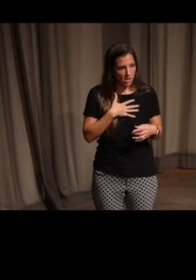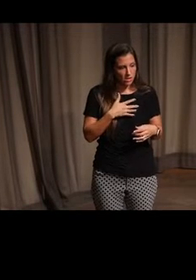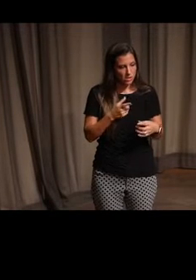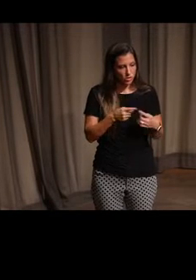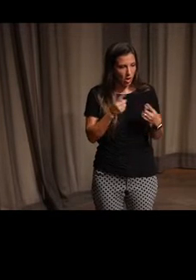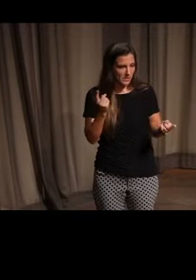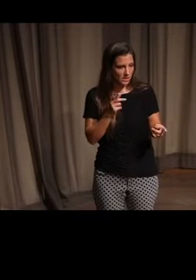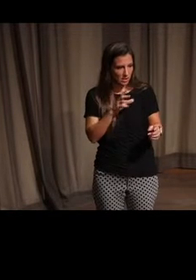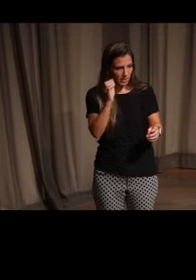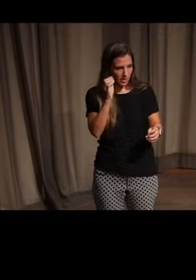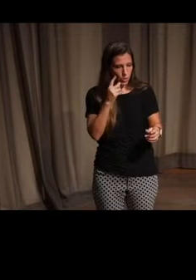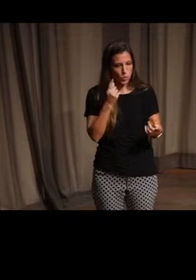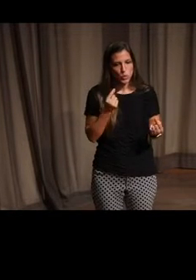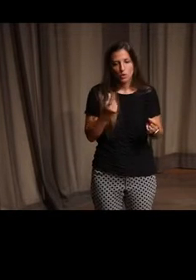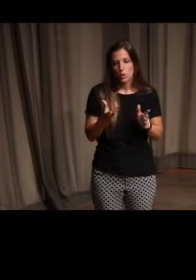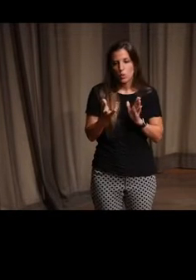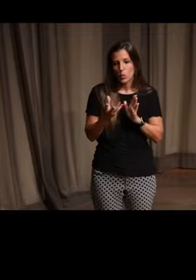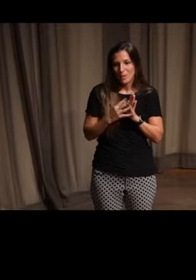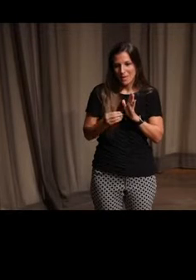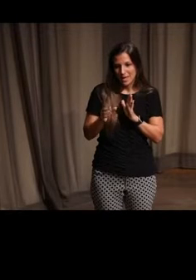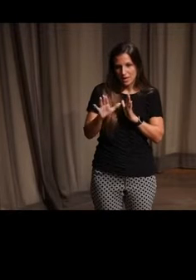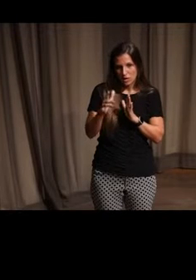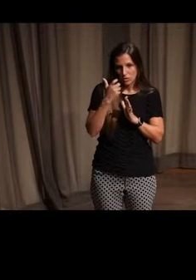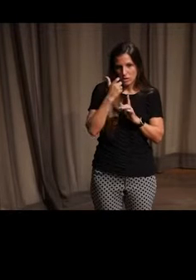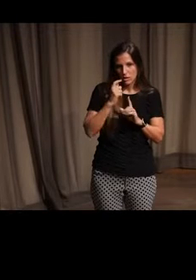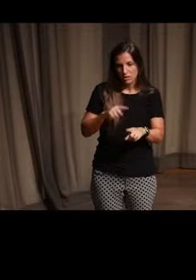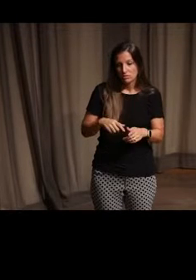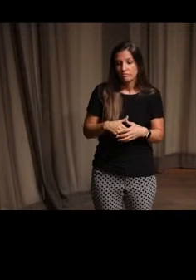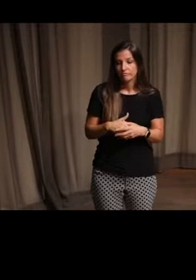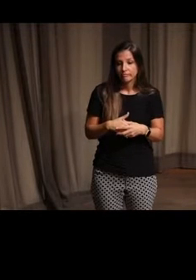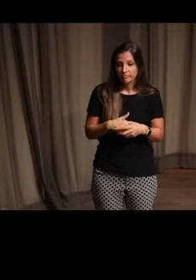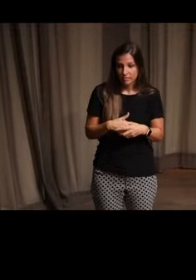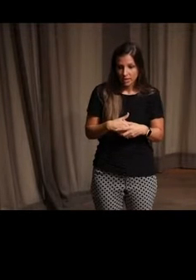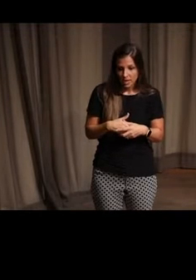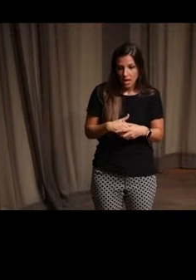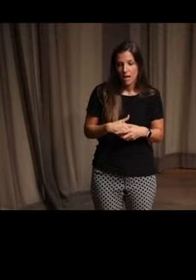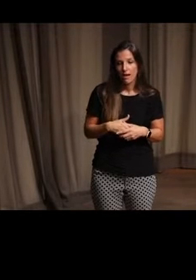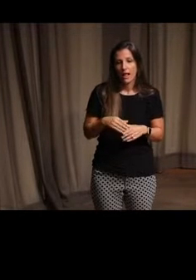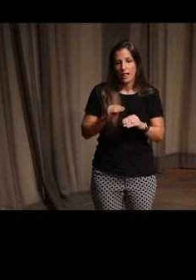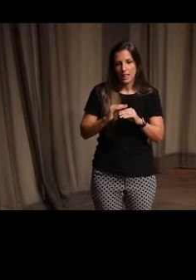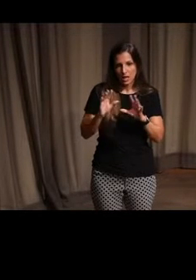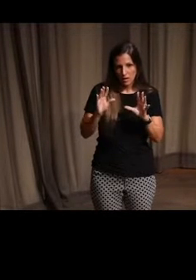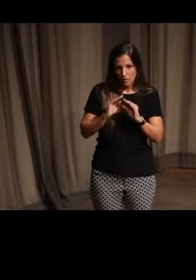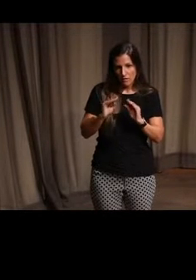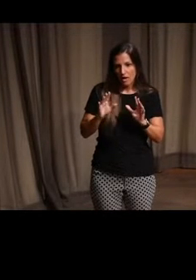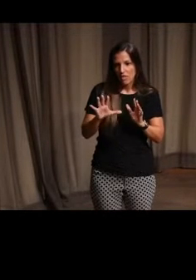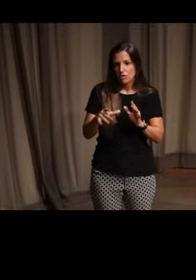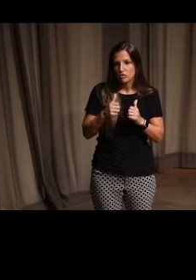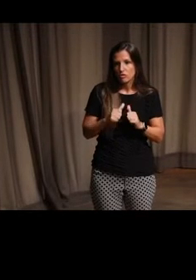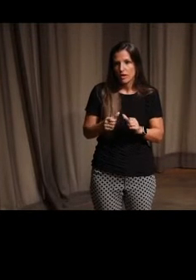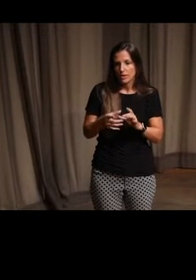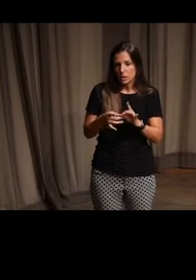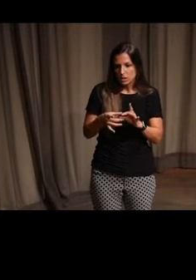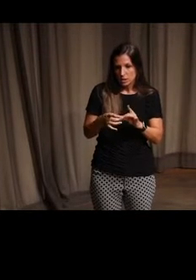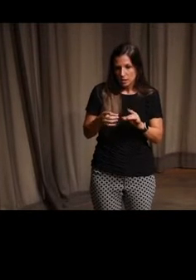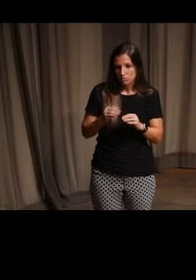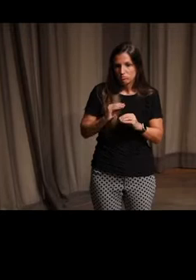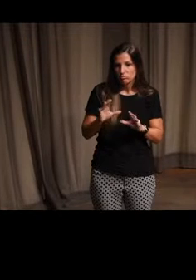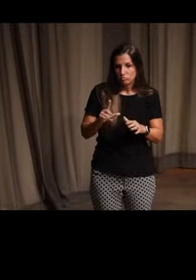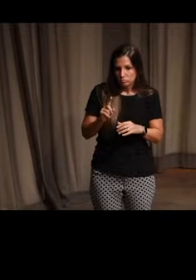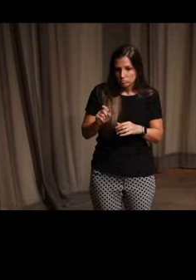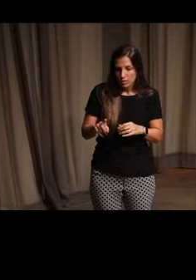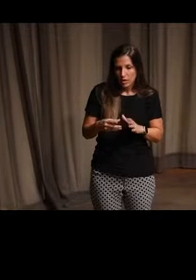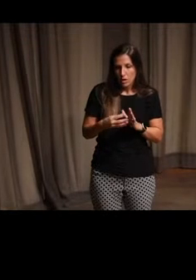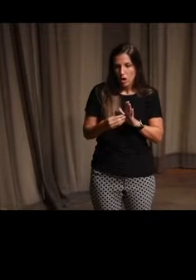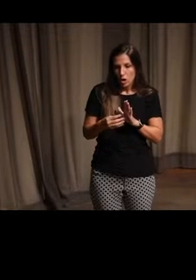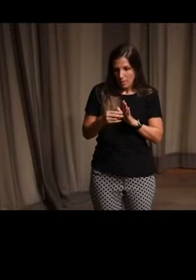your opinion, what you do is you repeat it back to them, and you just kind of start to clarify what it is that they're trying to say. And